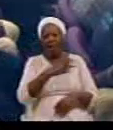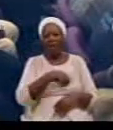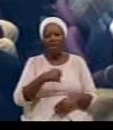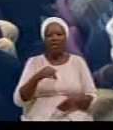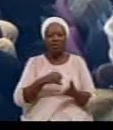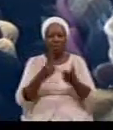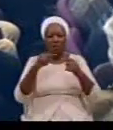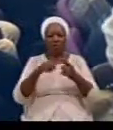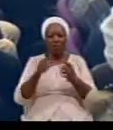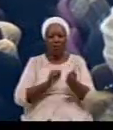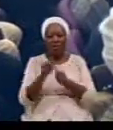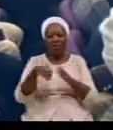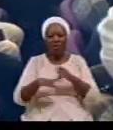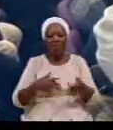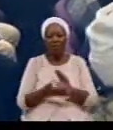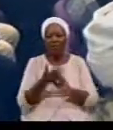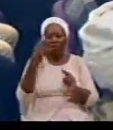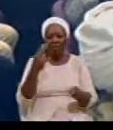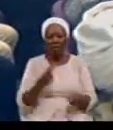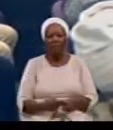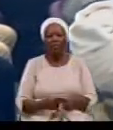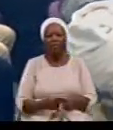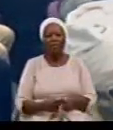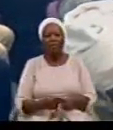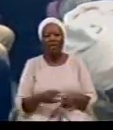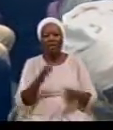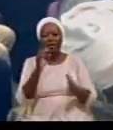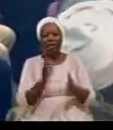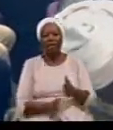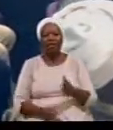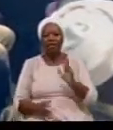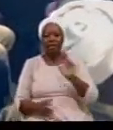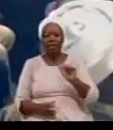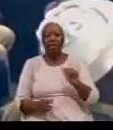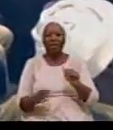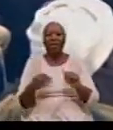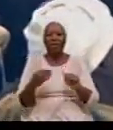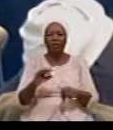Jesus' name. Chapter 13 of Job,